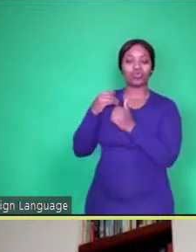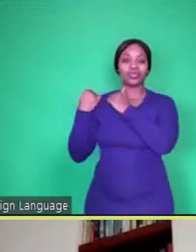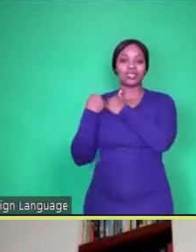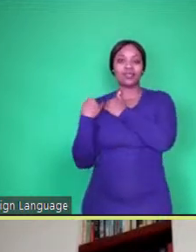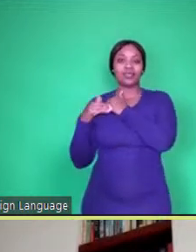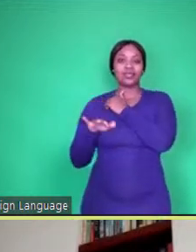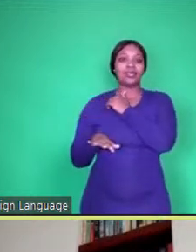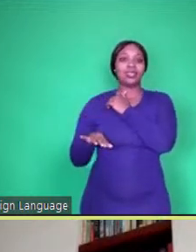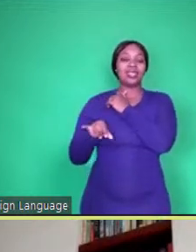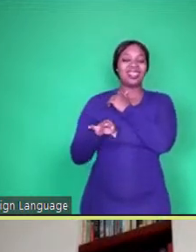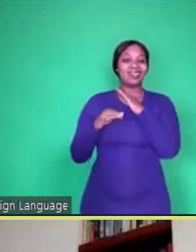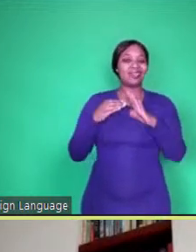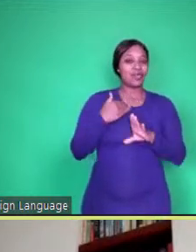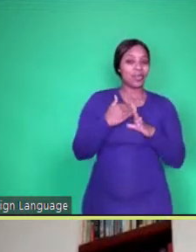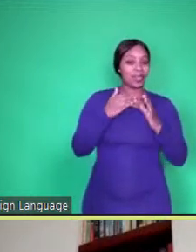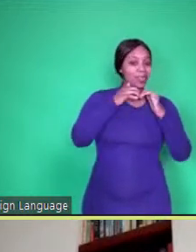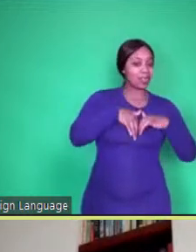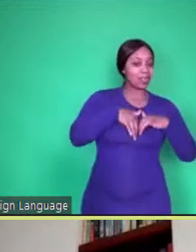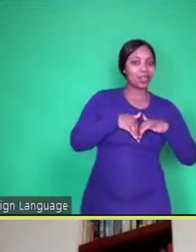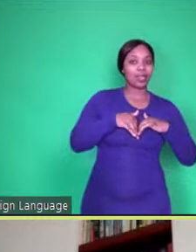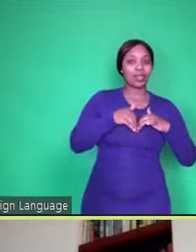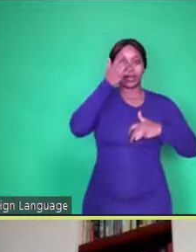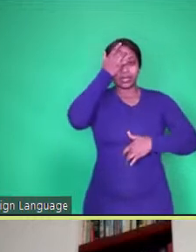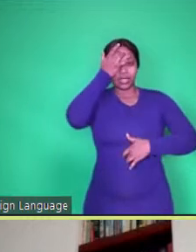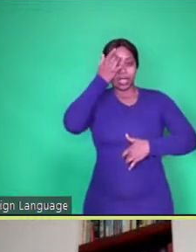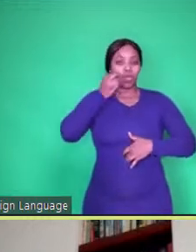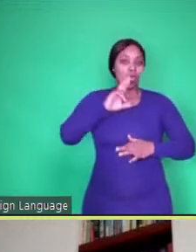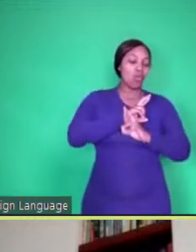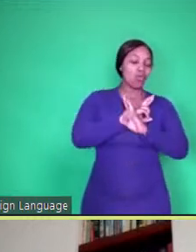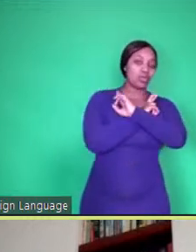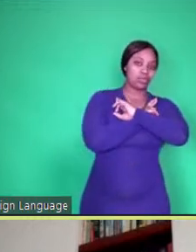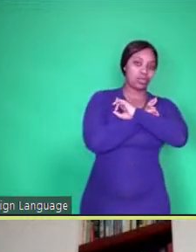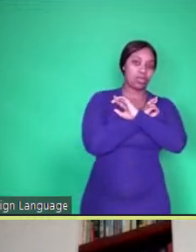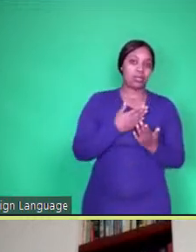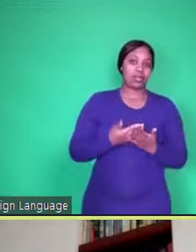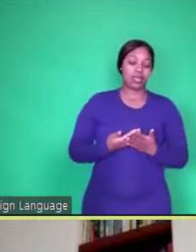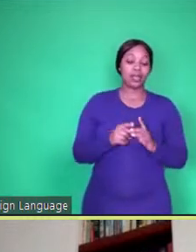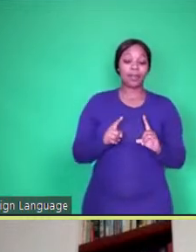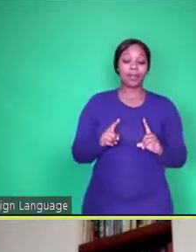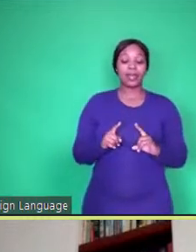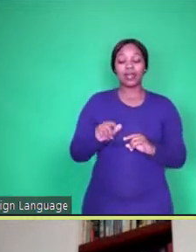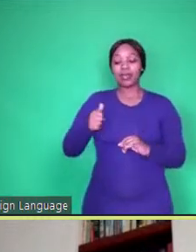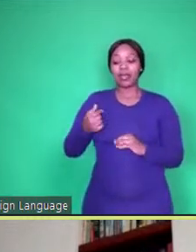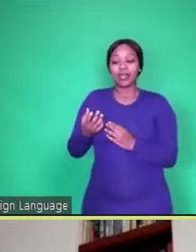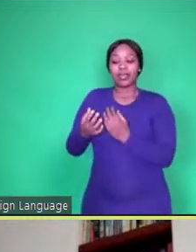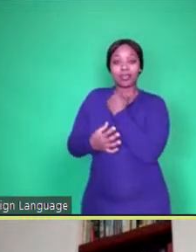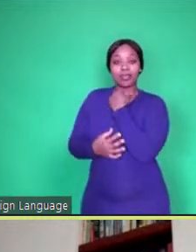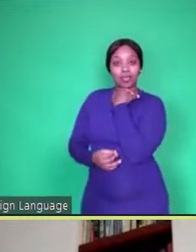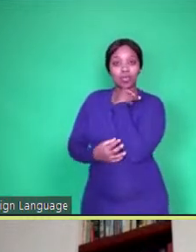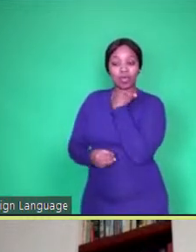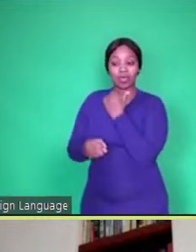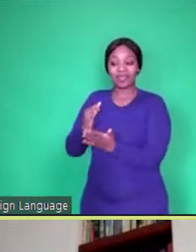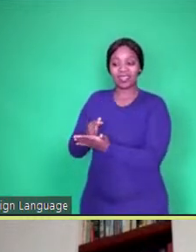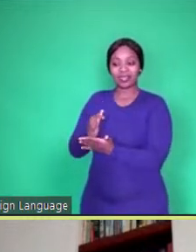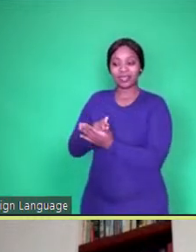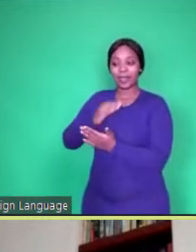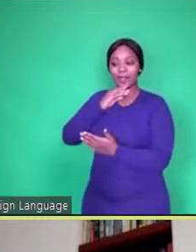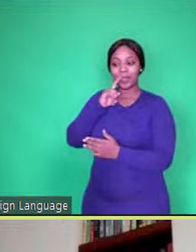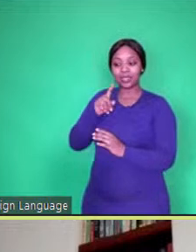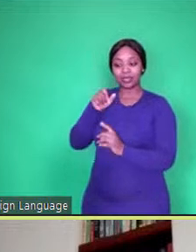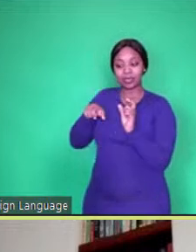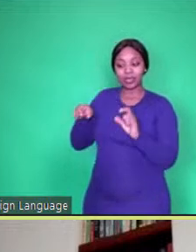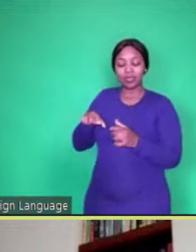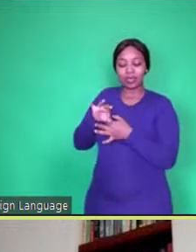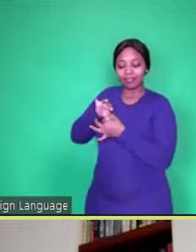unemployment, ill health, or retirement. Pull factors include strong cultural attachment to the rural home and